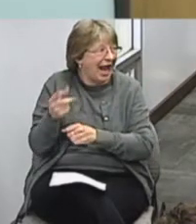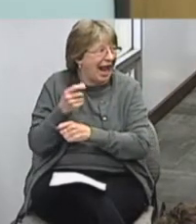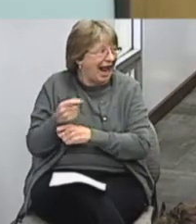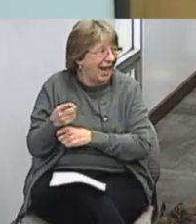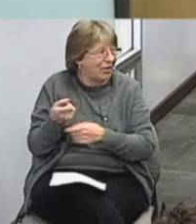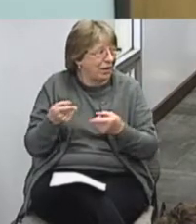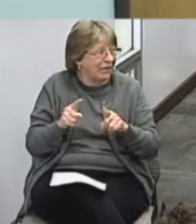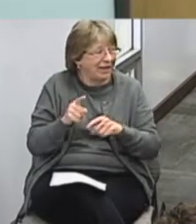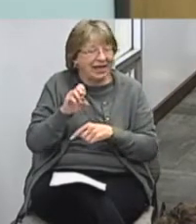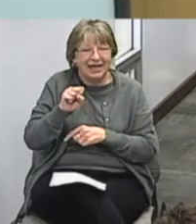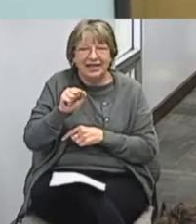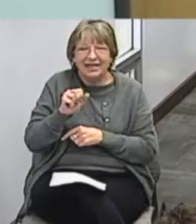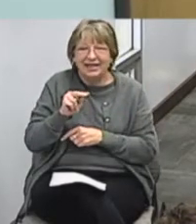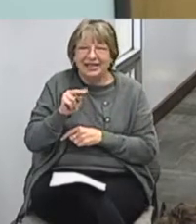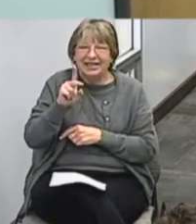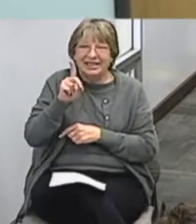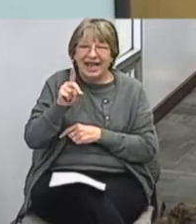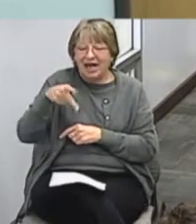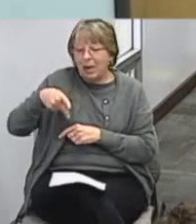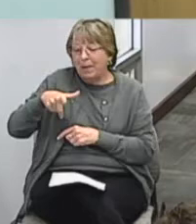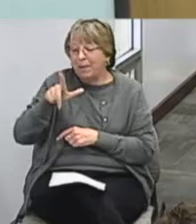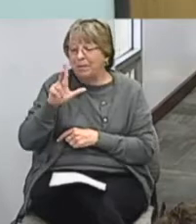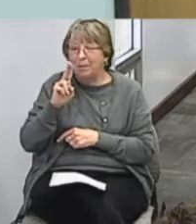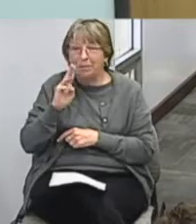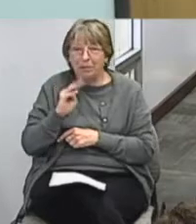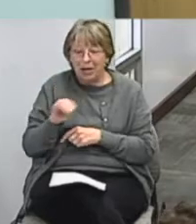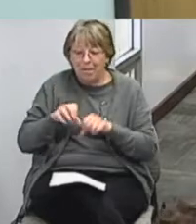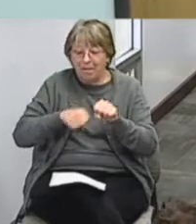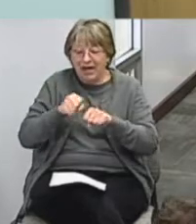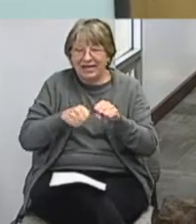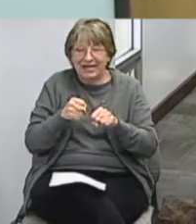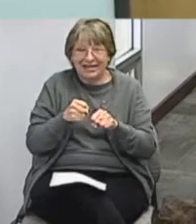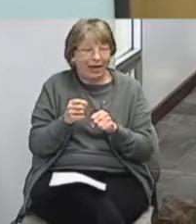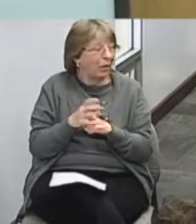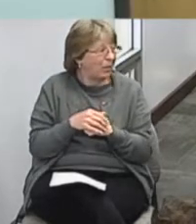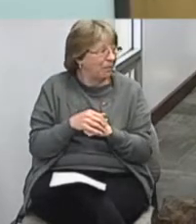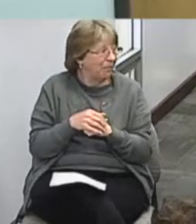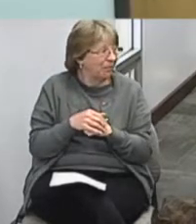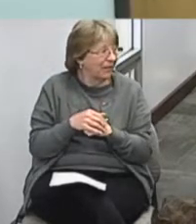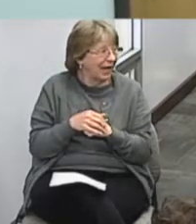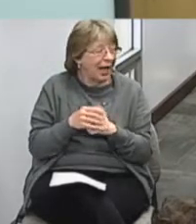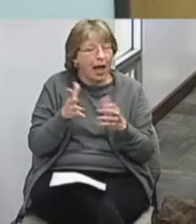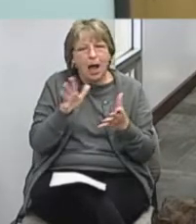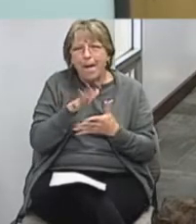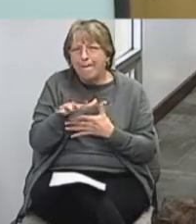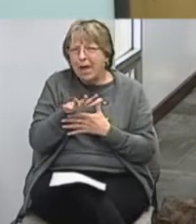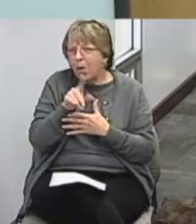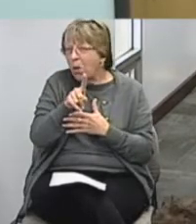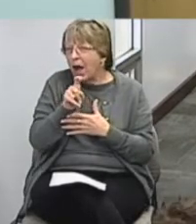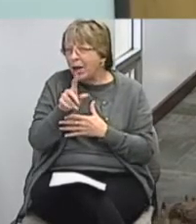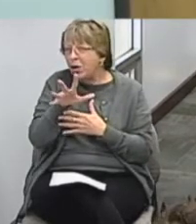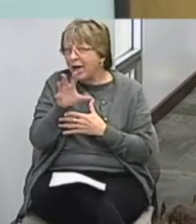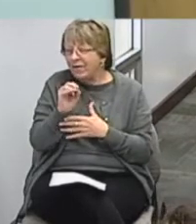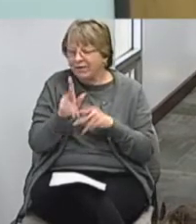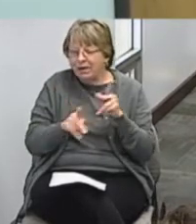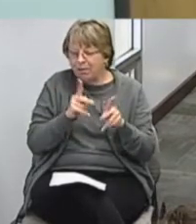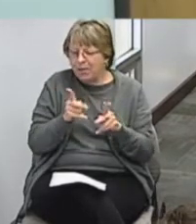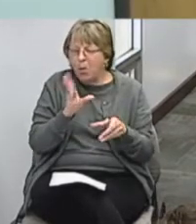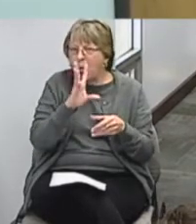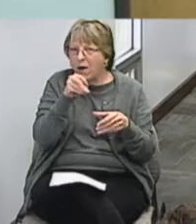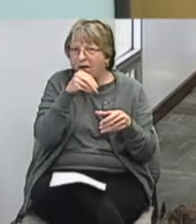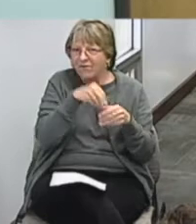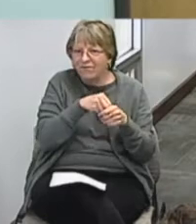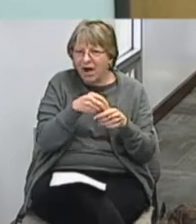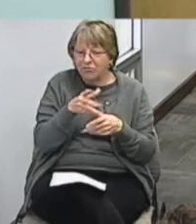Bicycle Classic. About 150 riders participated in this event, covering distances of up to